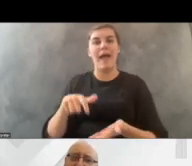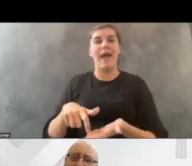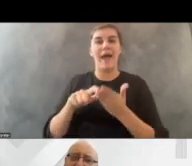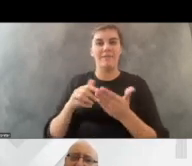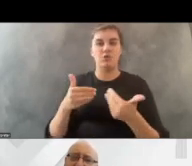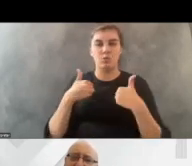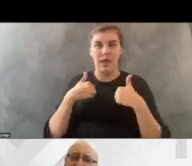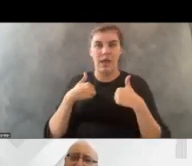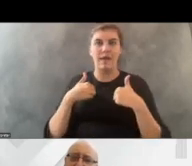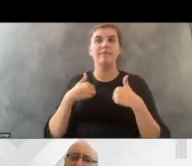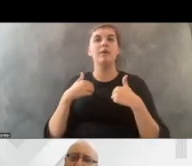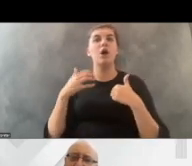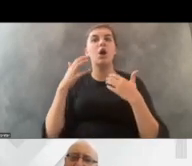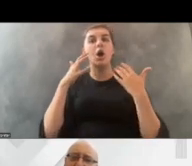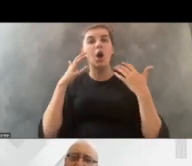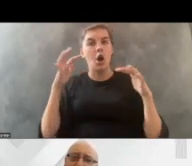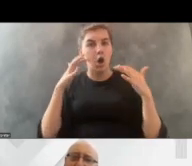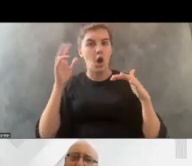it to